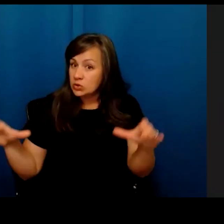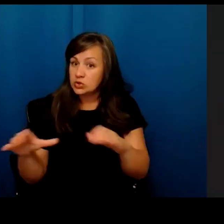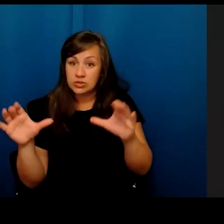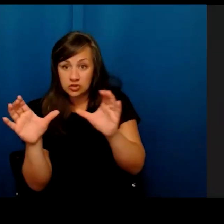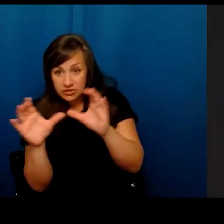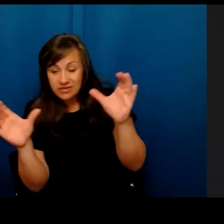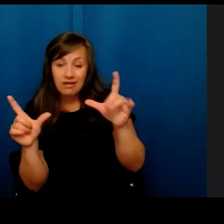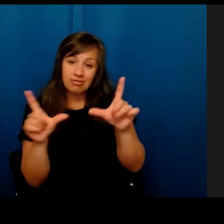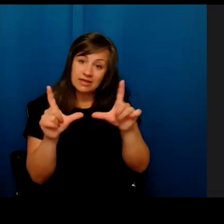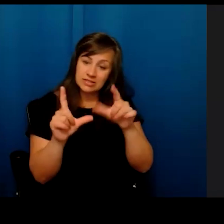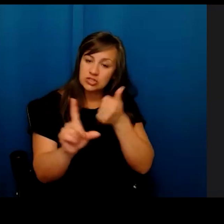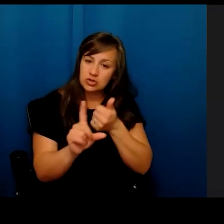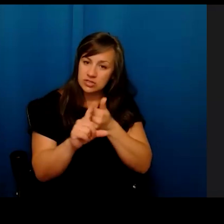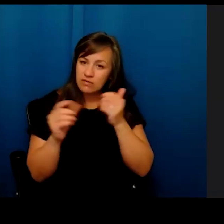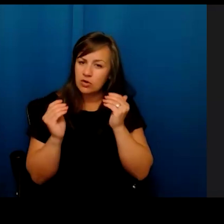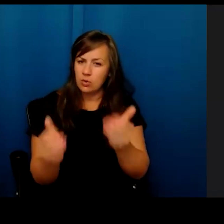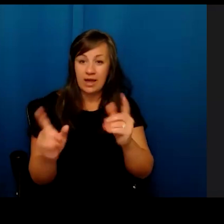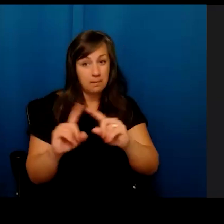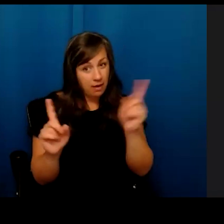own. The only thing